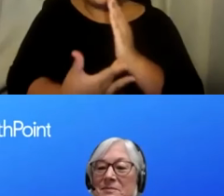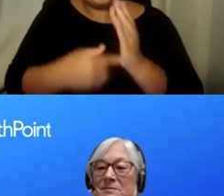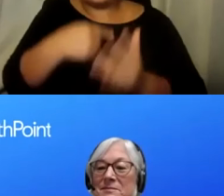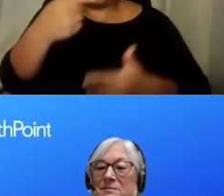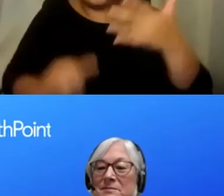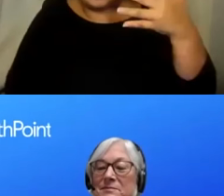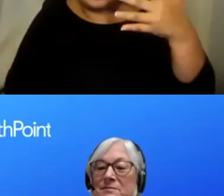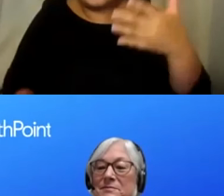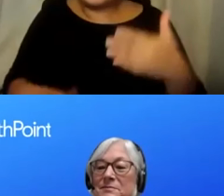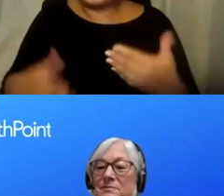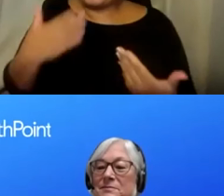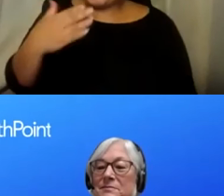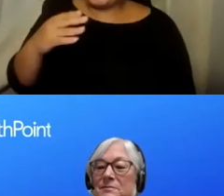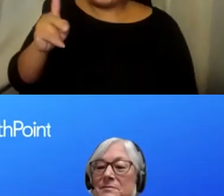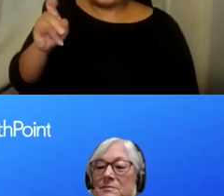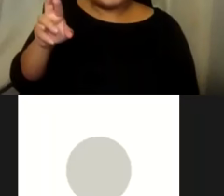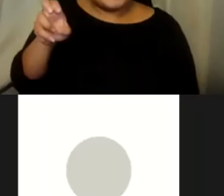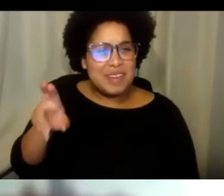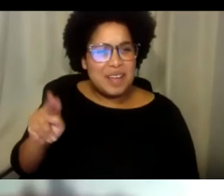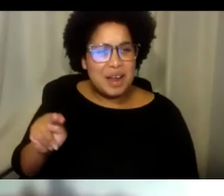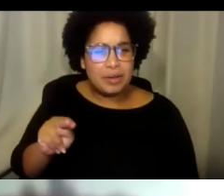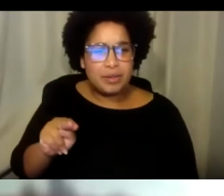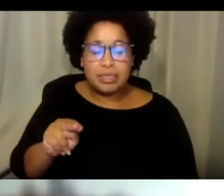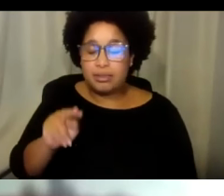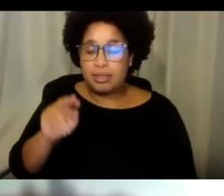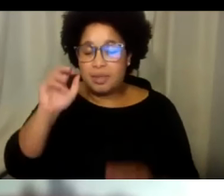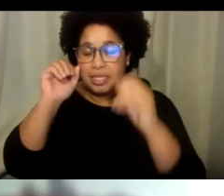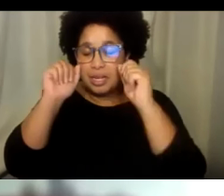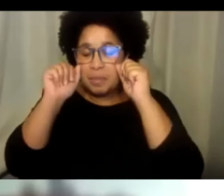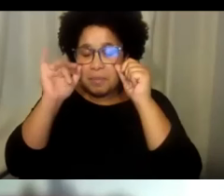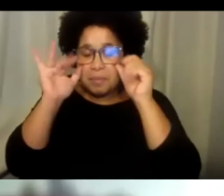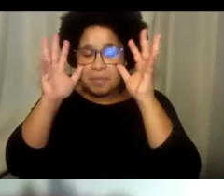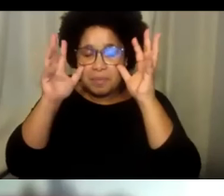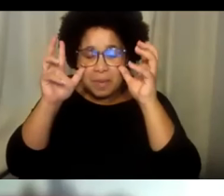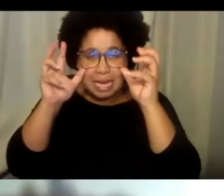you, Karen. That was actually an amazing